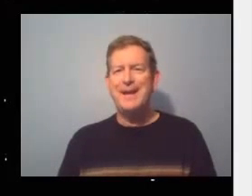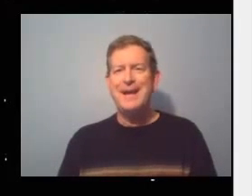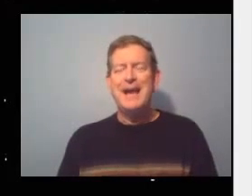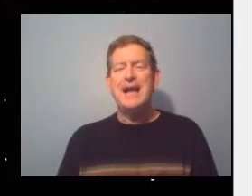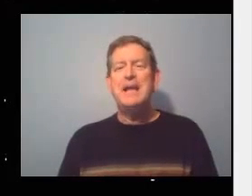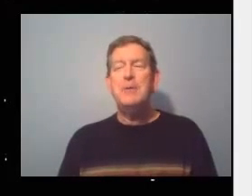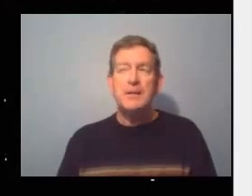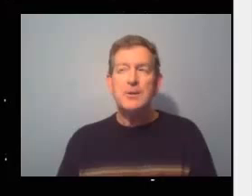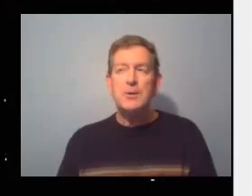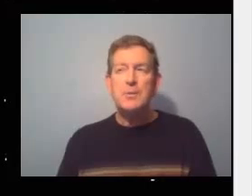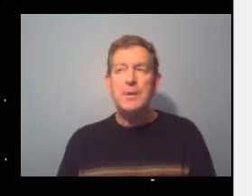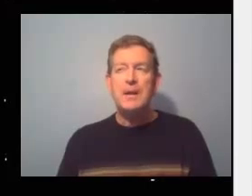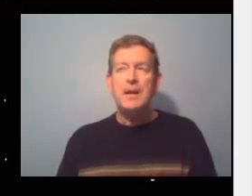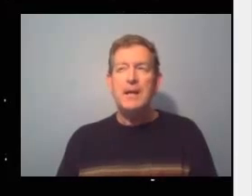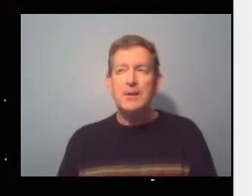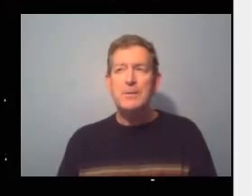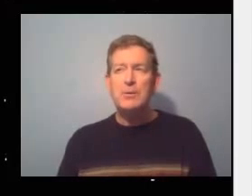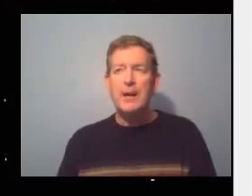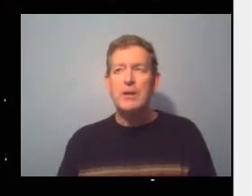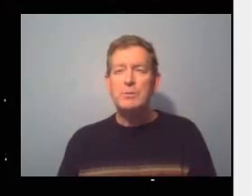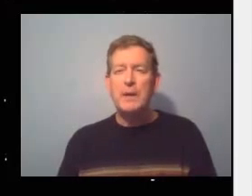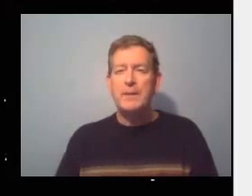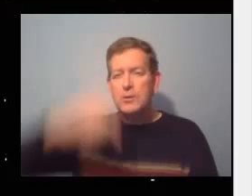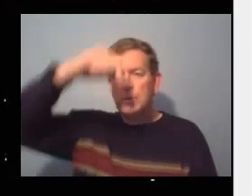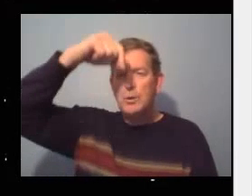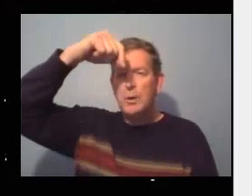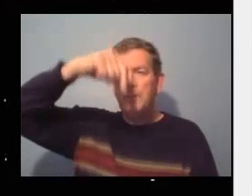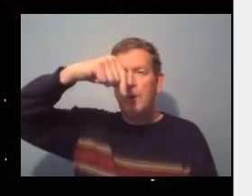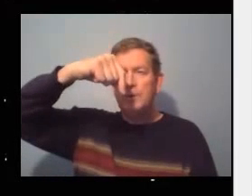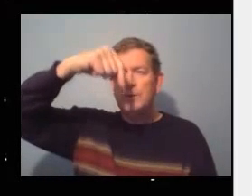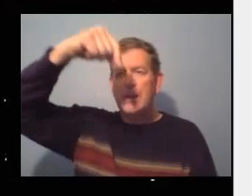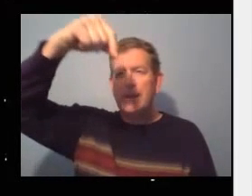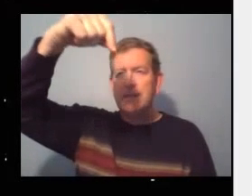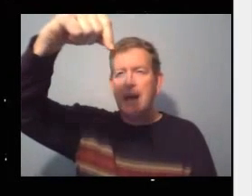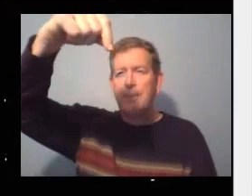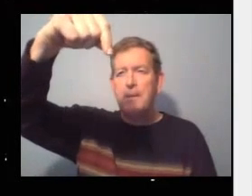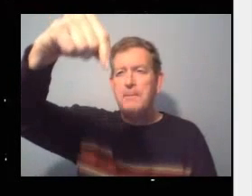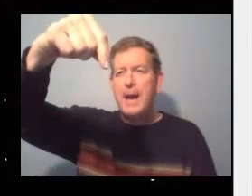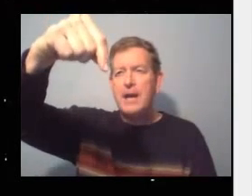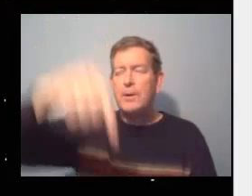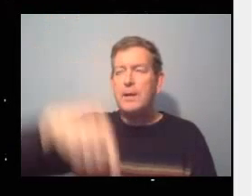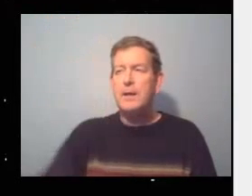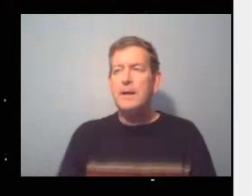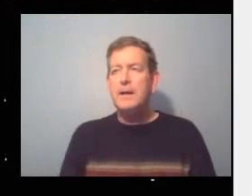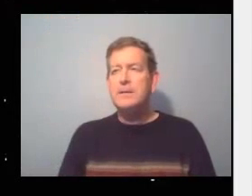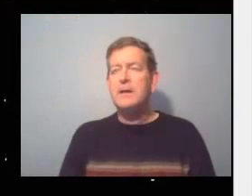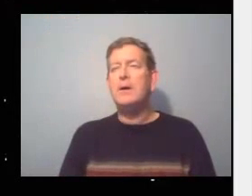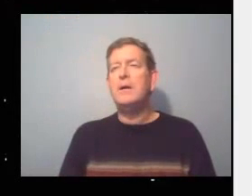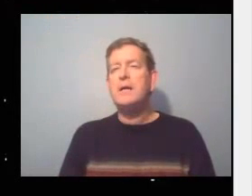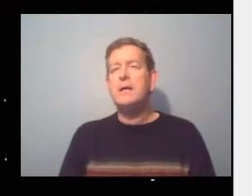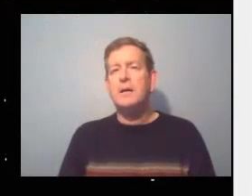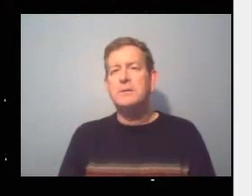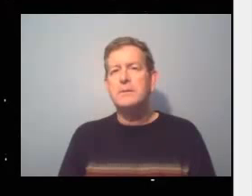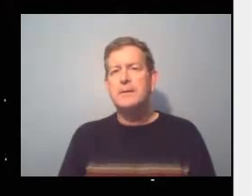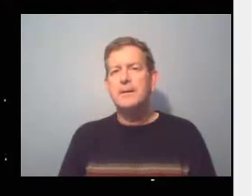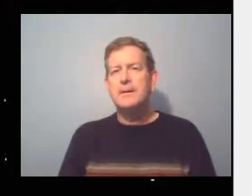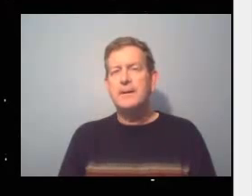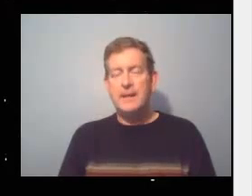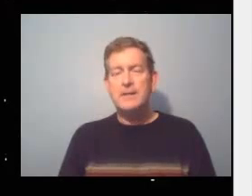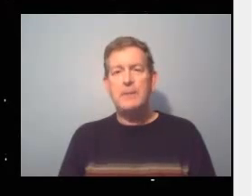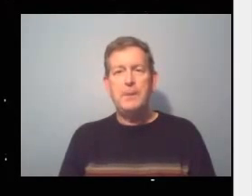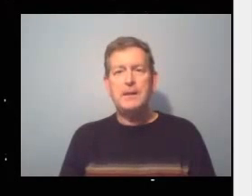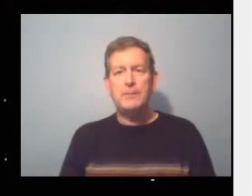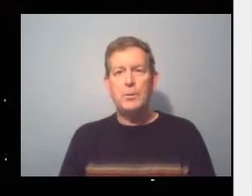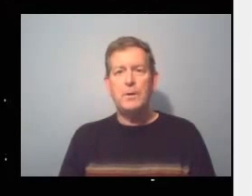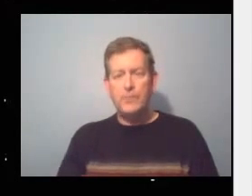man. And he would listen to me. He'd listen to me trying to explain about those 2 little posts on the top of the battery. And he'd say, "Oh, les cosses."